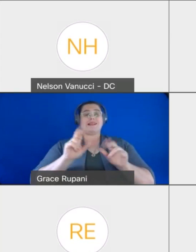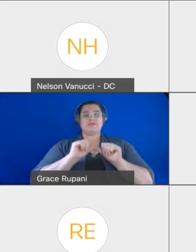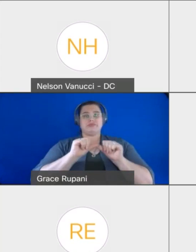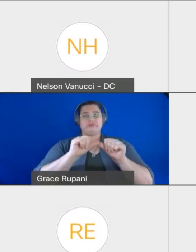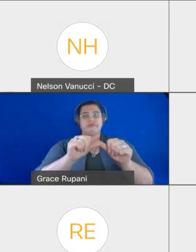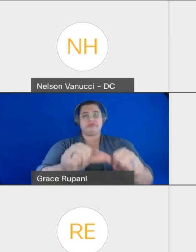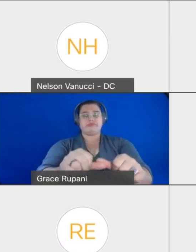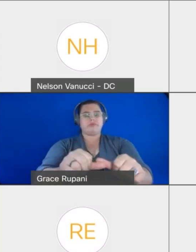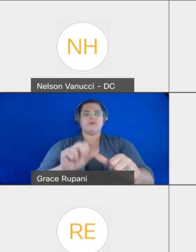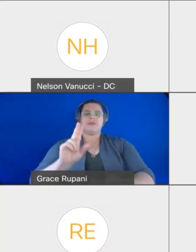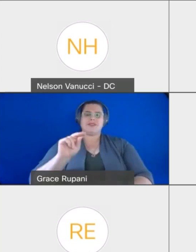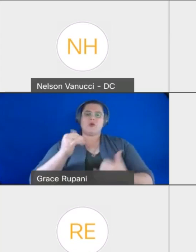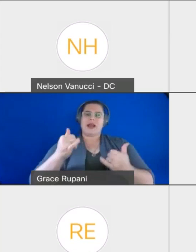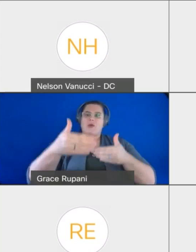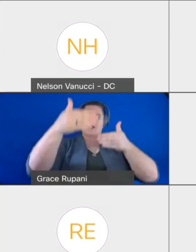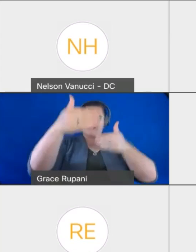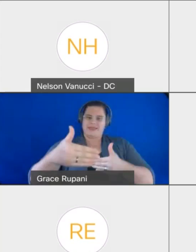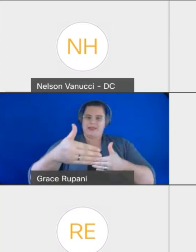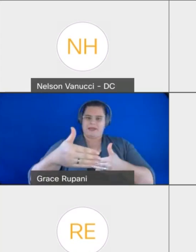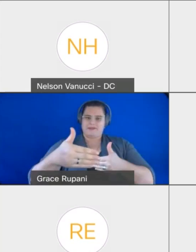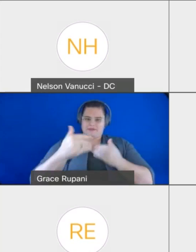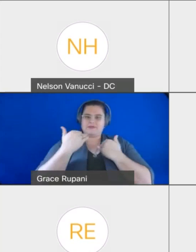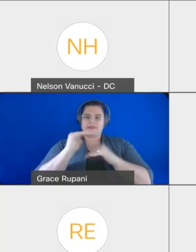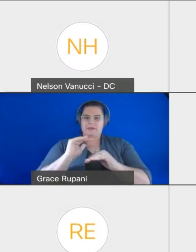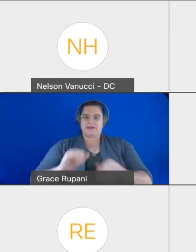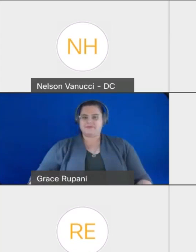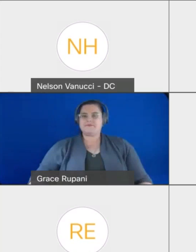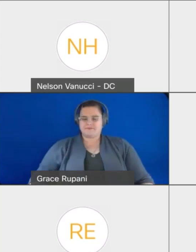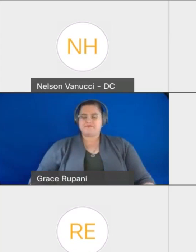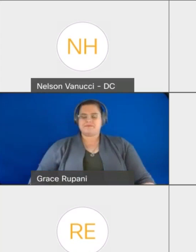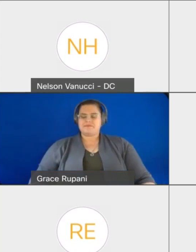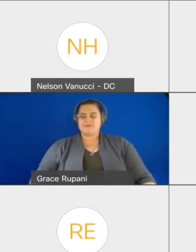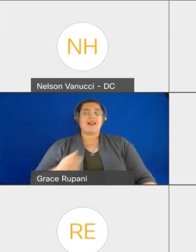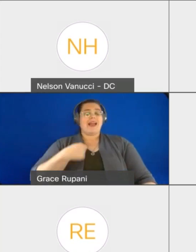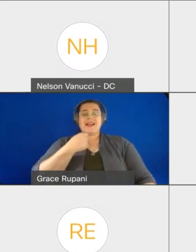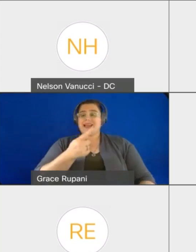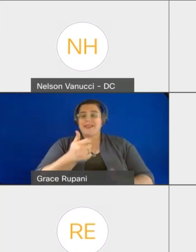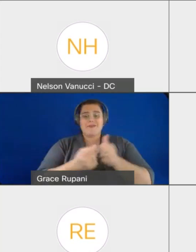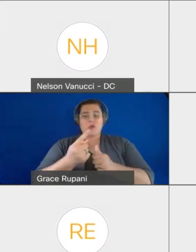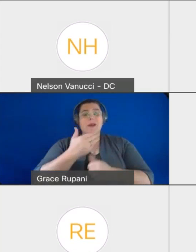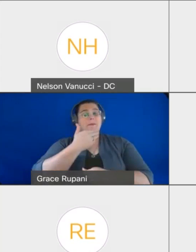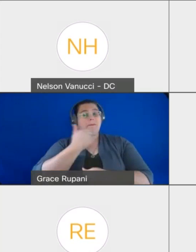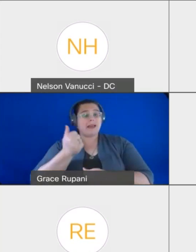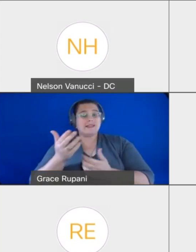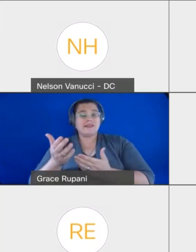so, I always like to say to people, the best employment readiness service is a job,